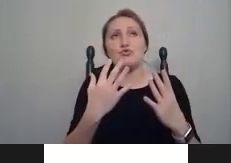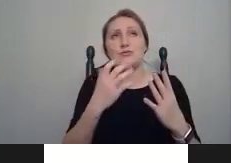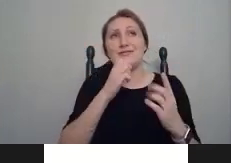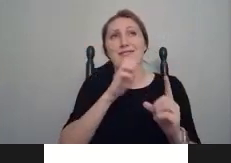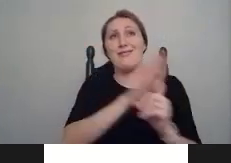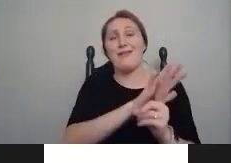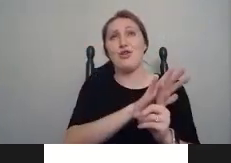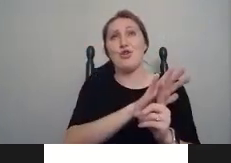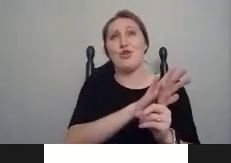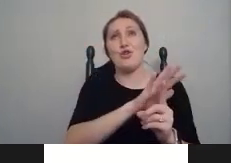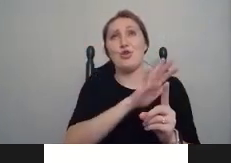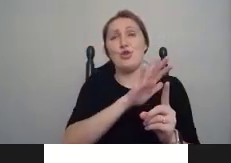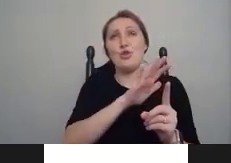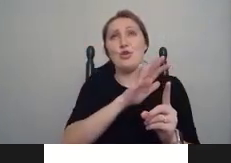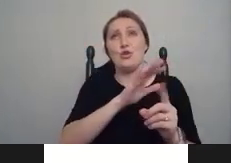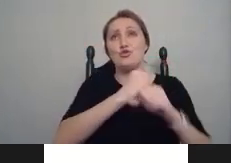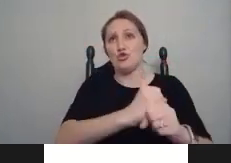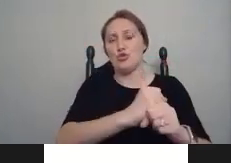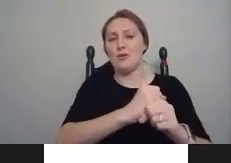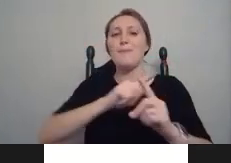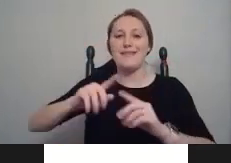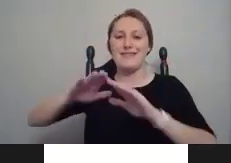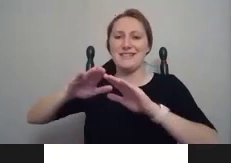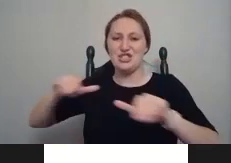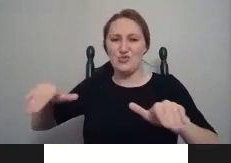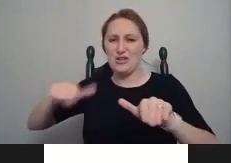it's a child's security.